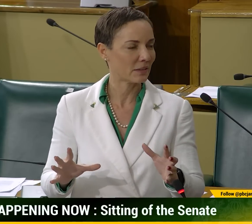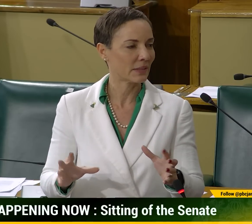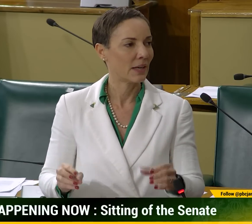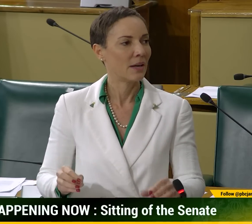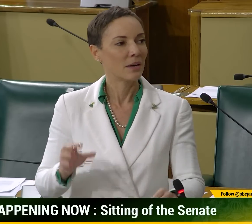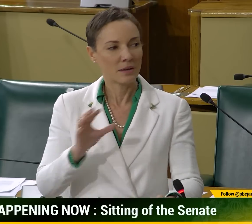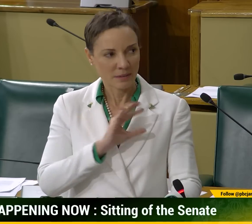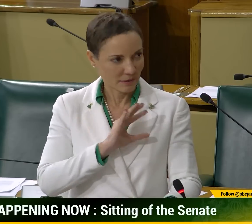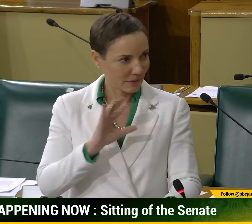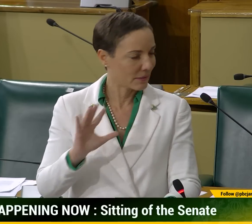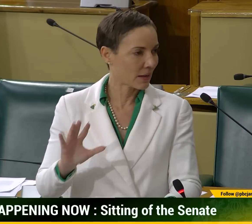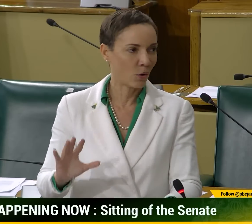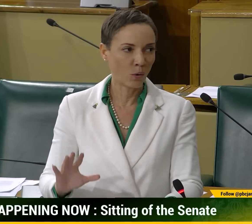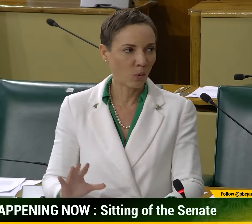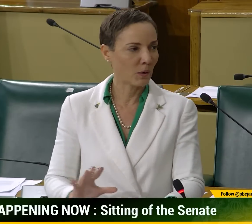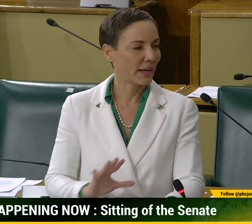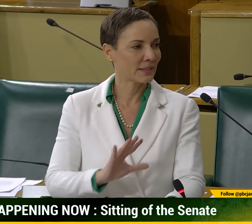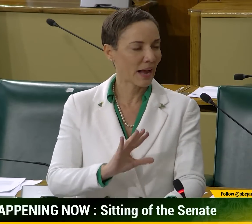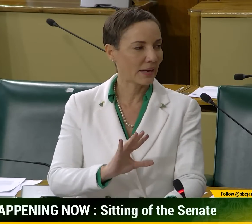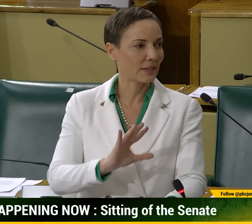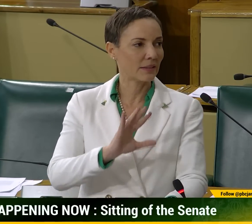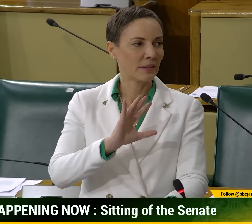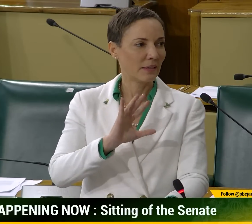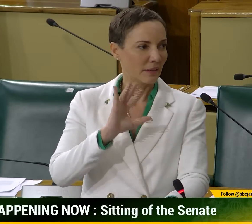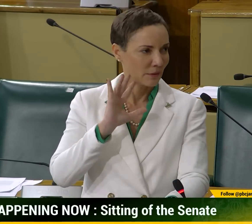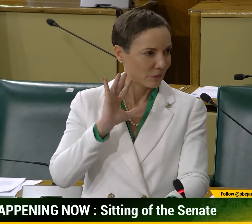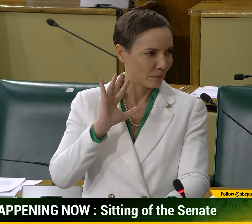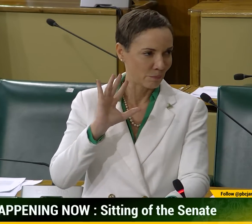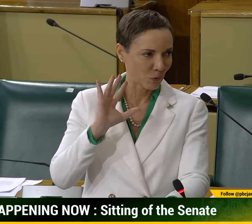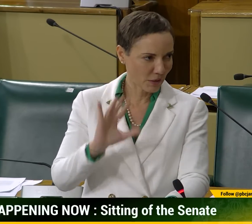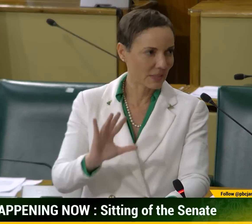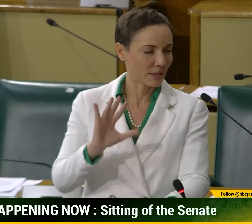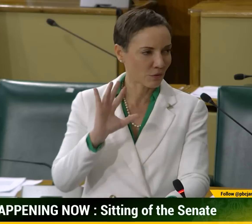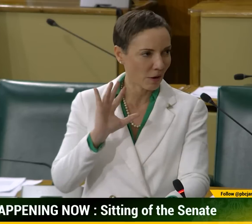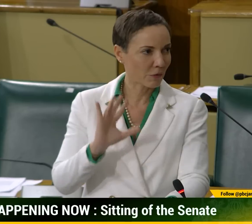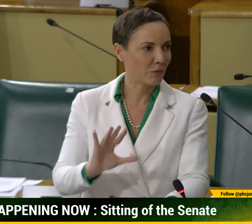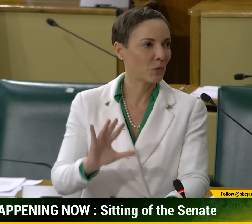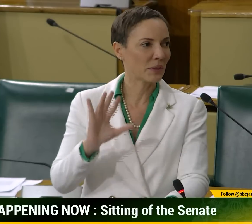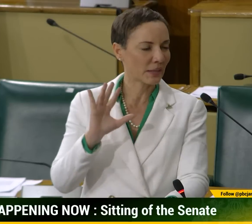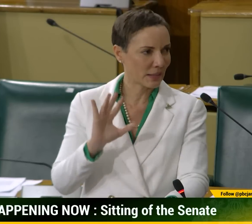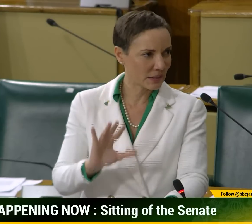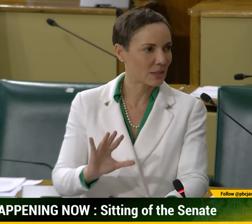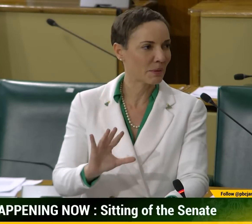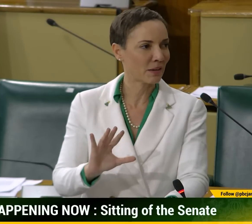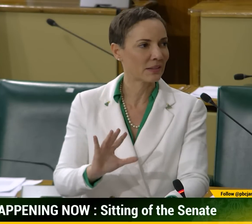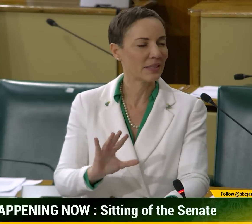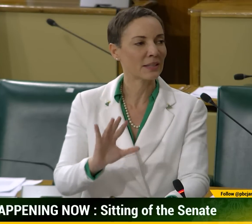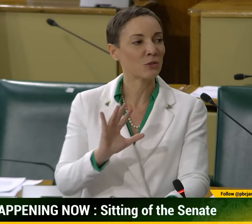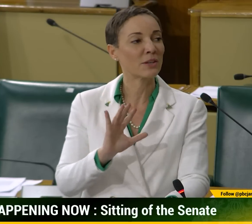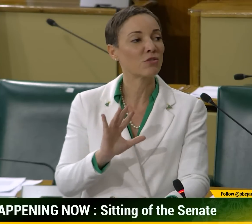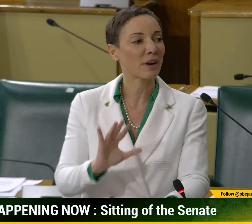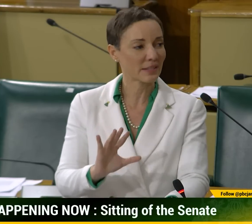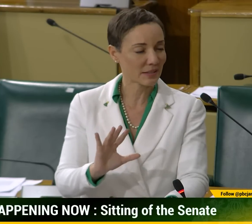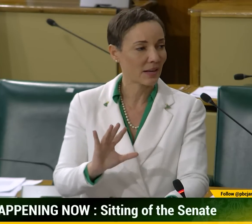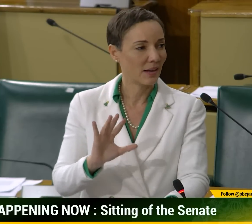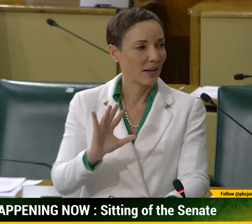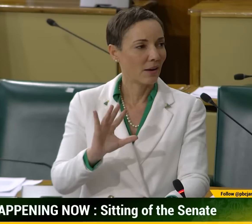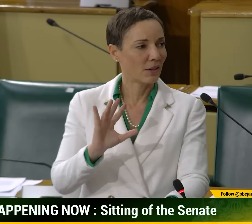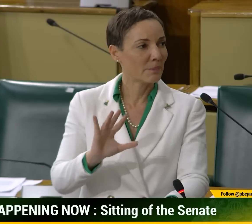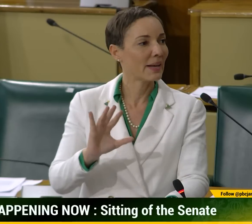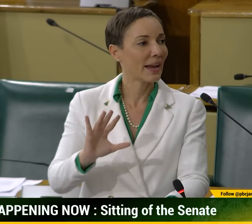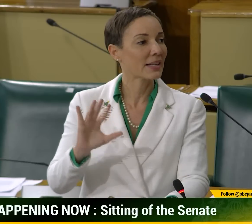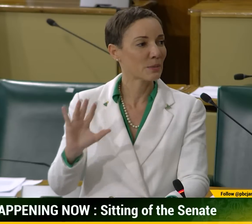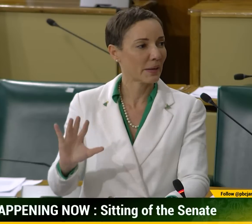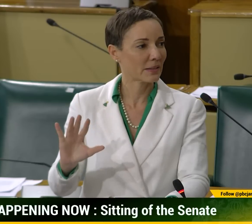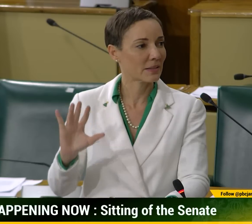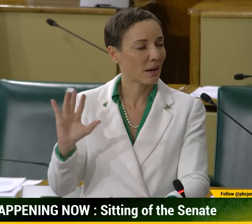solved. There's a whole entire process of review that needs to be undertaken to address all the